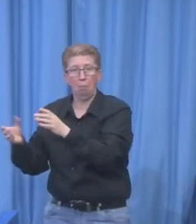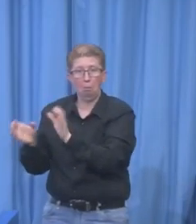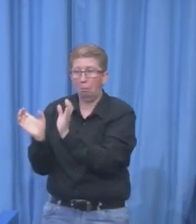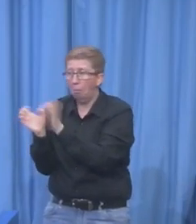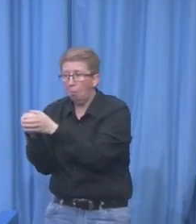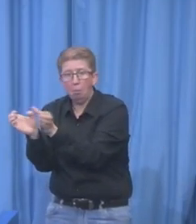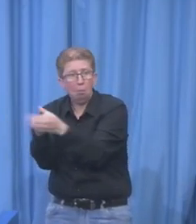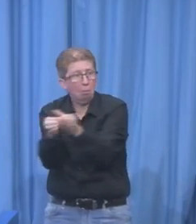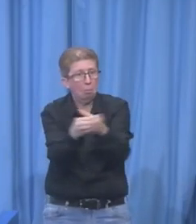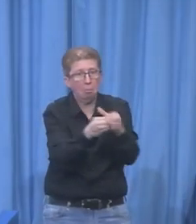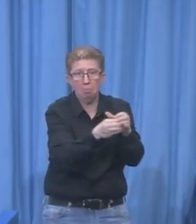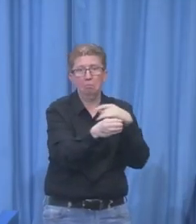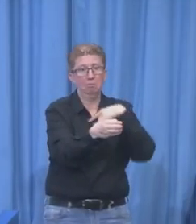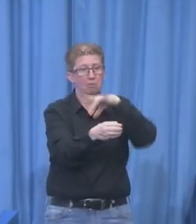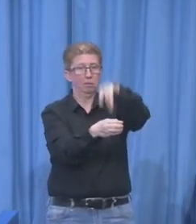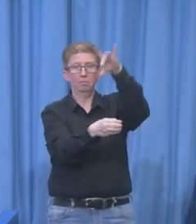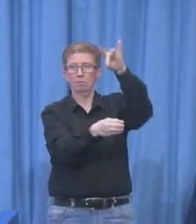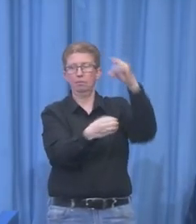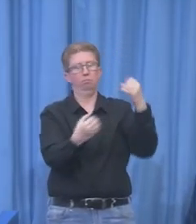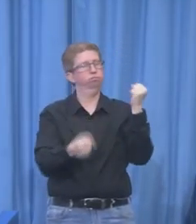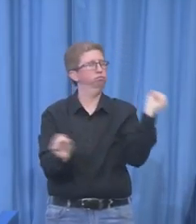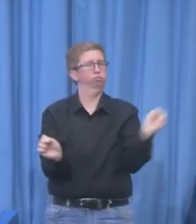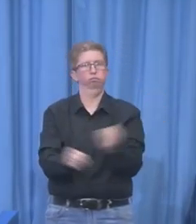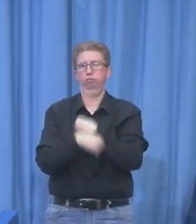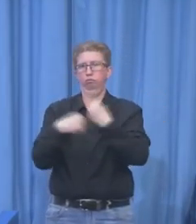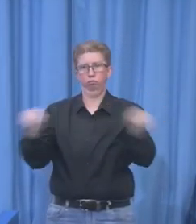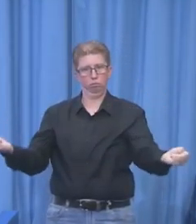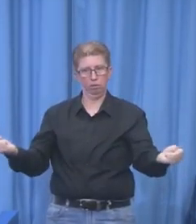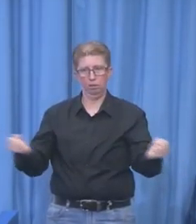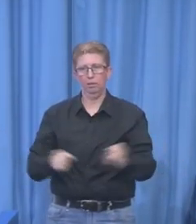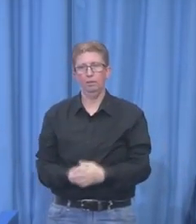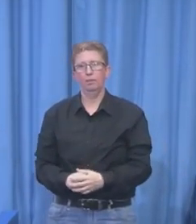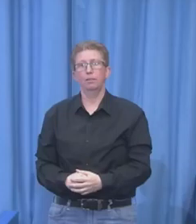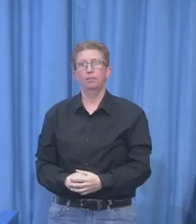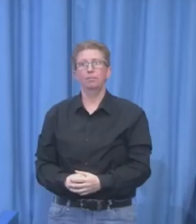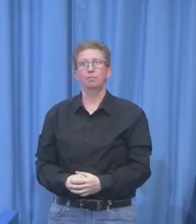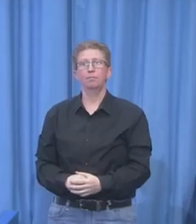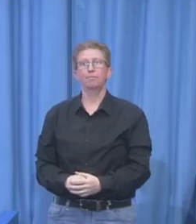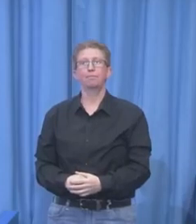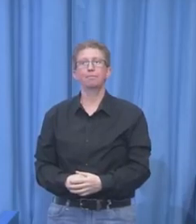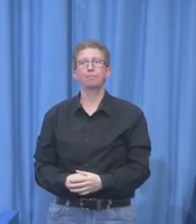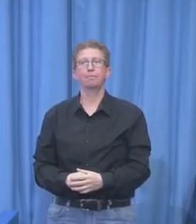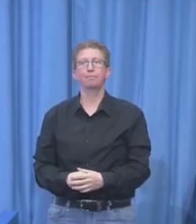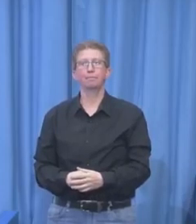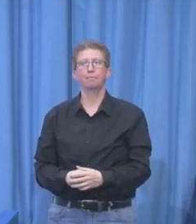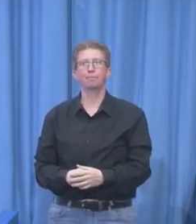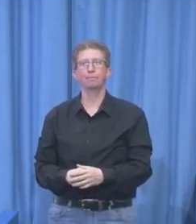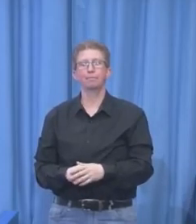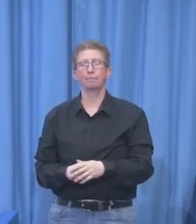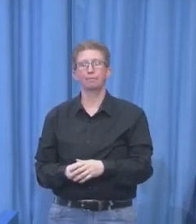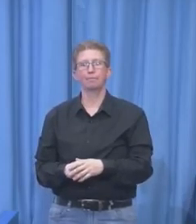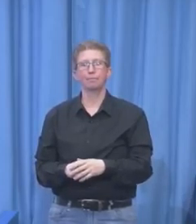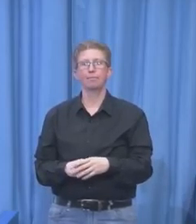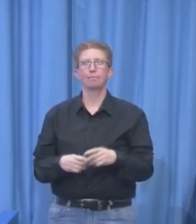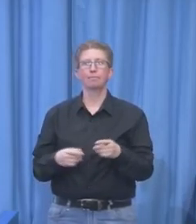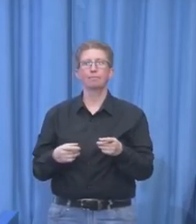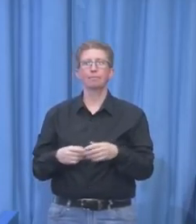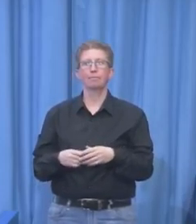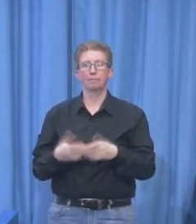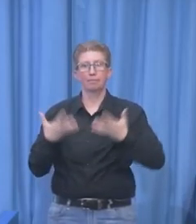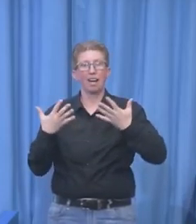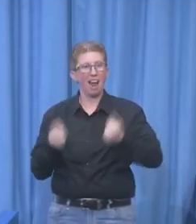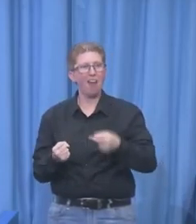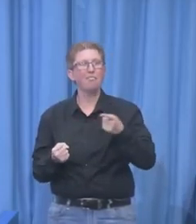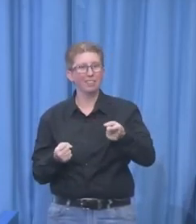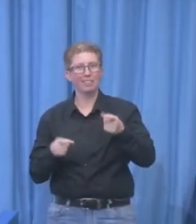anything? This is also something that we need to talk about. And the last, and I think this is an issue or that we